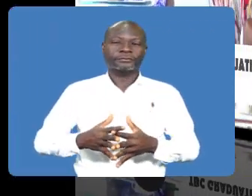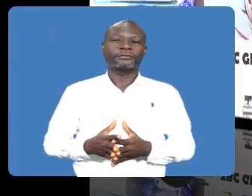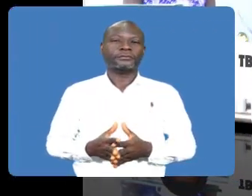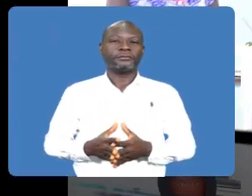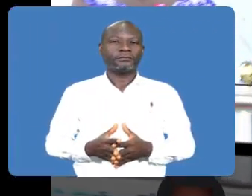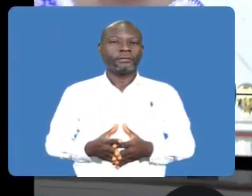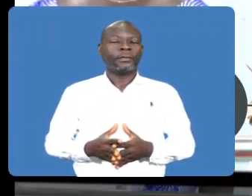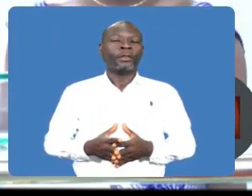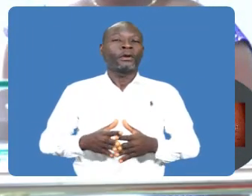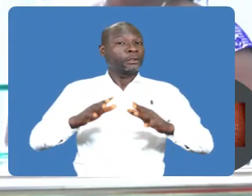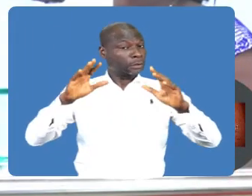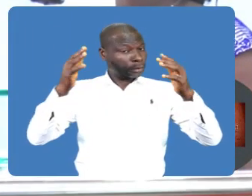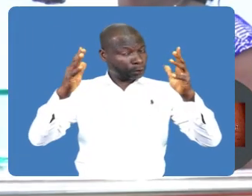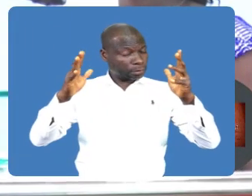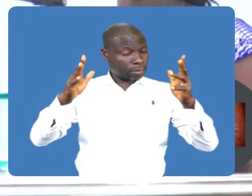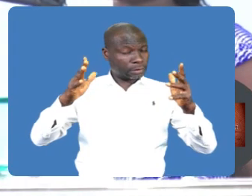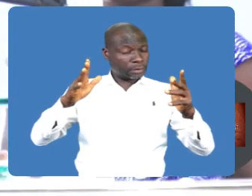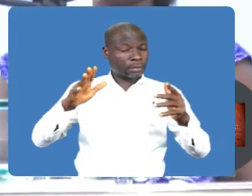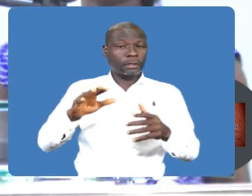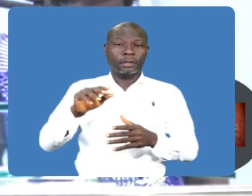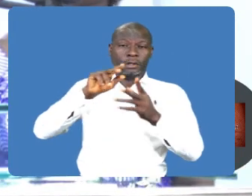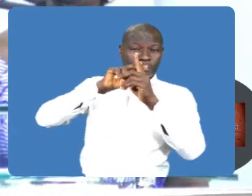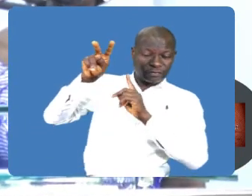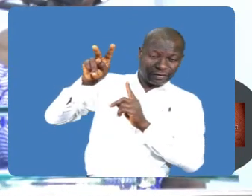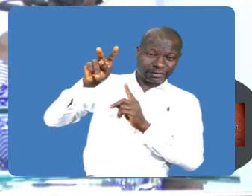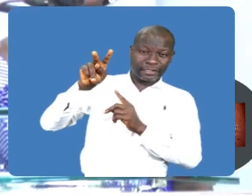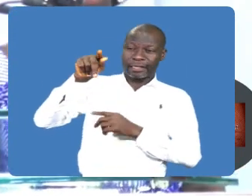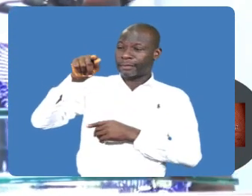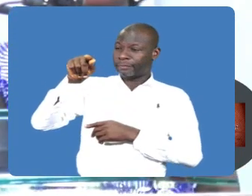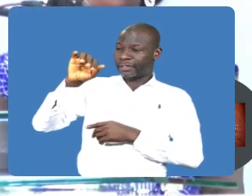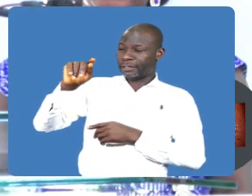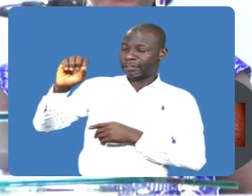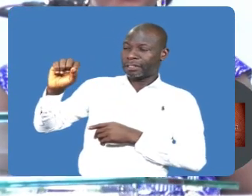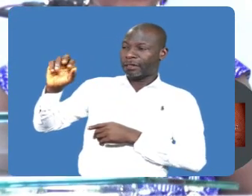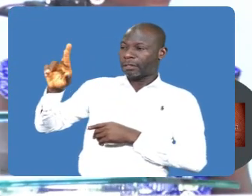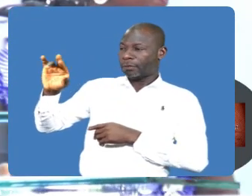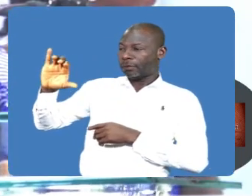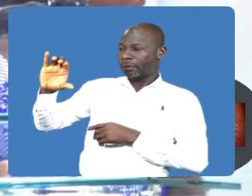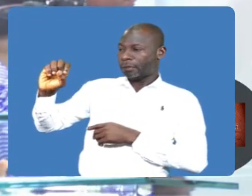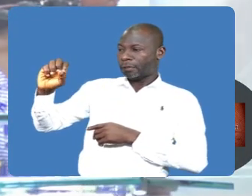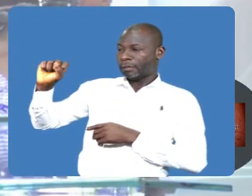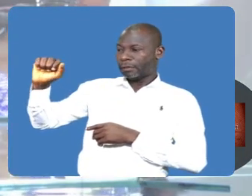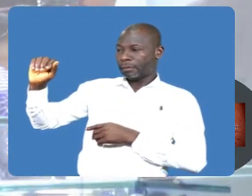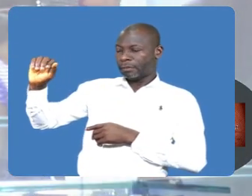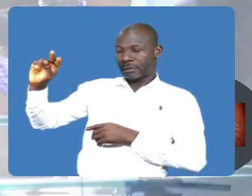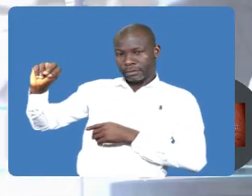radishao. With a round of applause, let's welcome Professor P.K. Richardson.